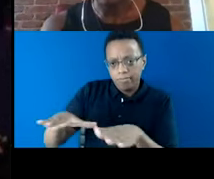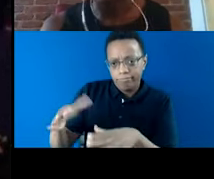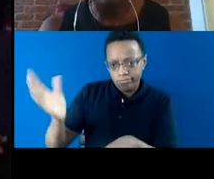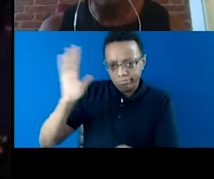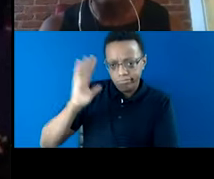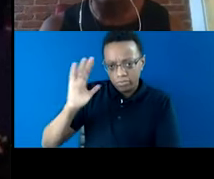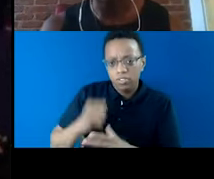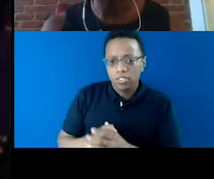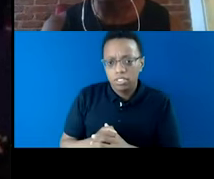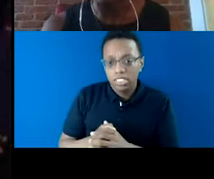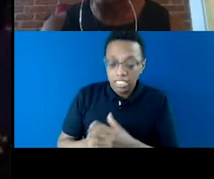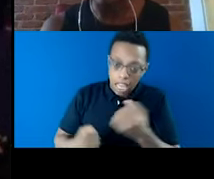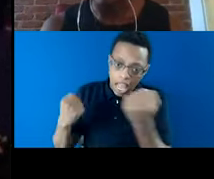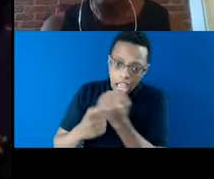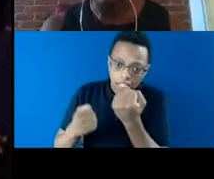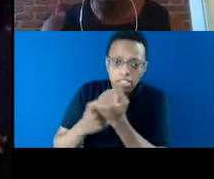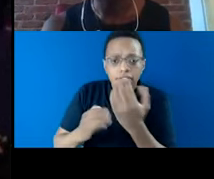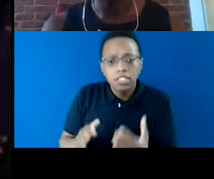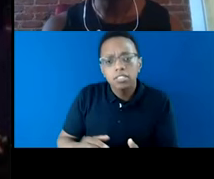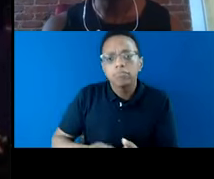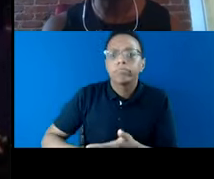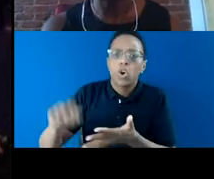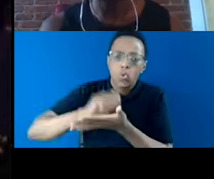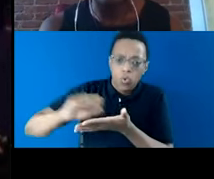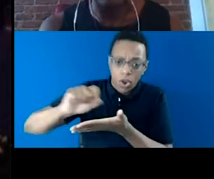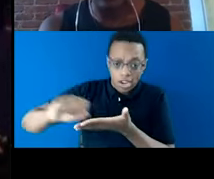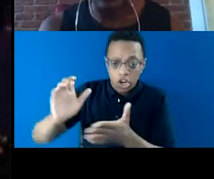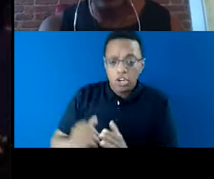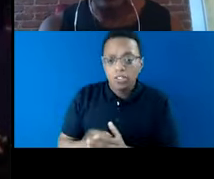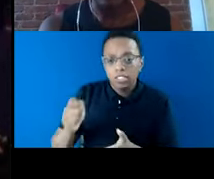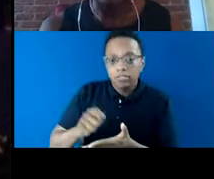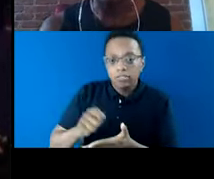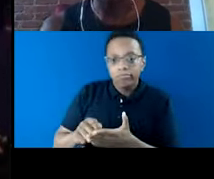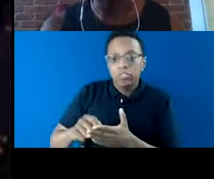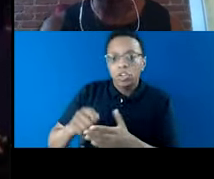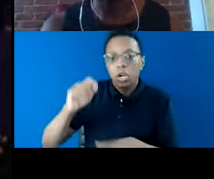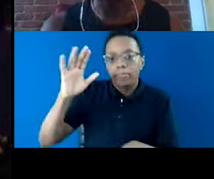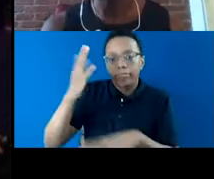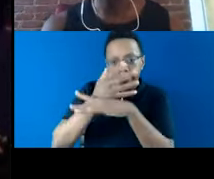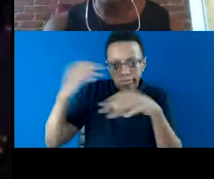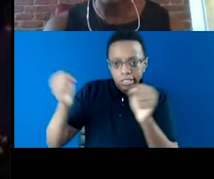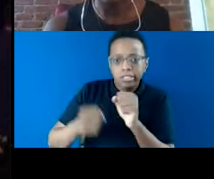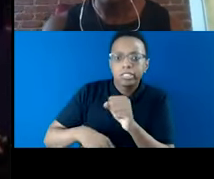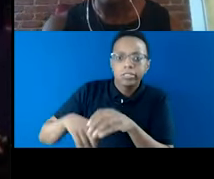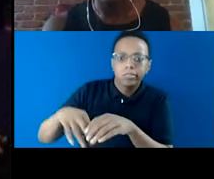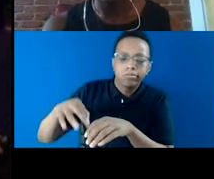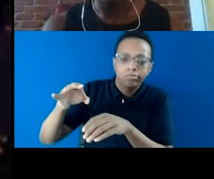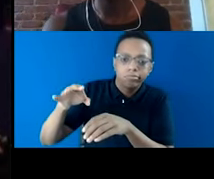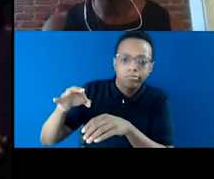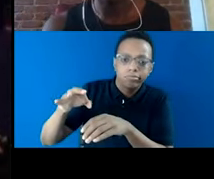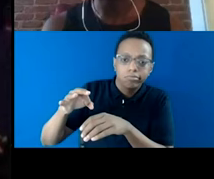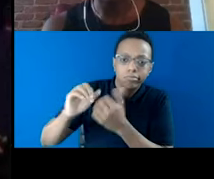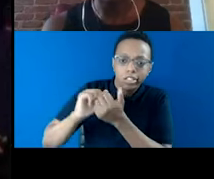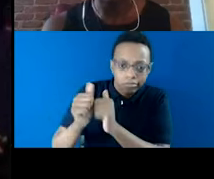an activist, a writer. She ran for president, vice president